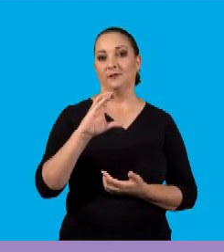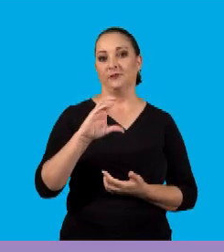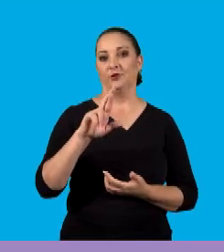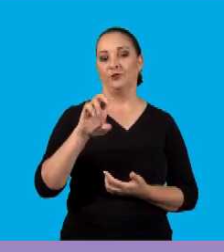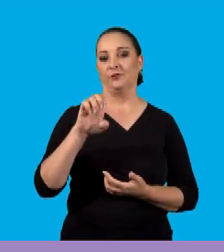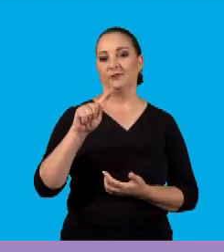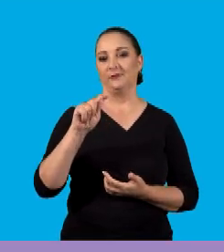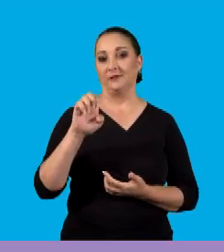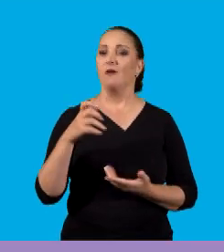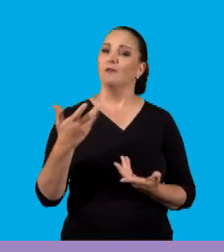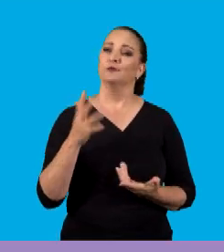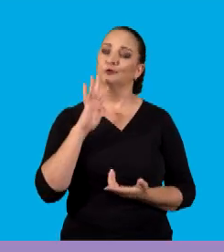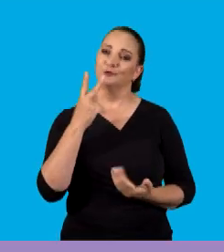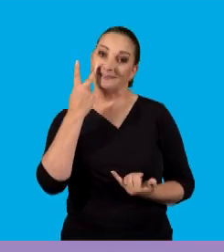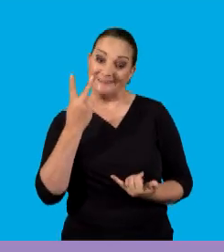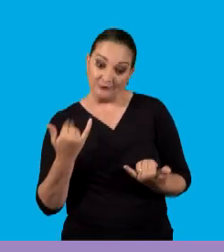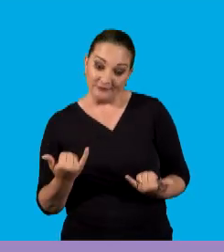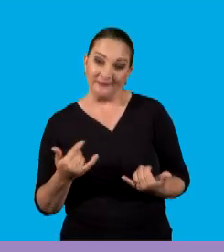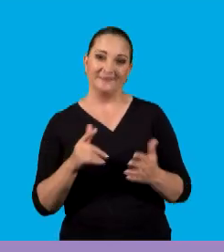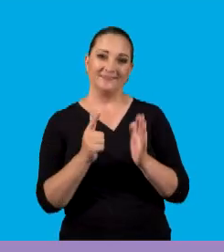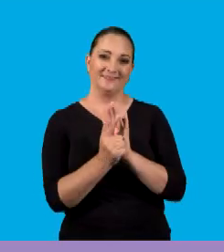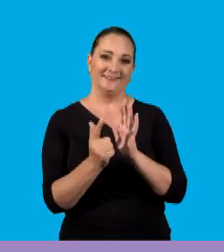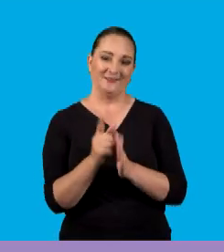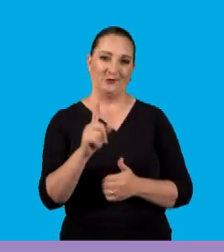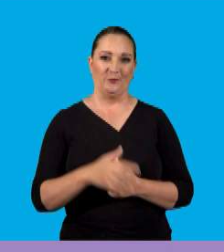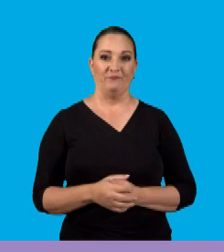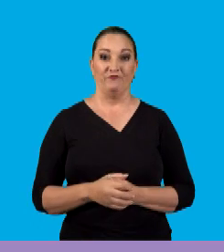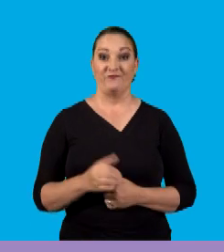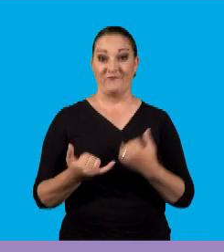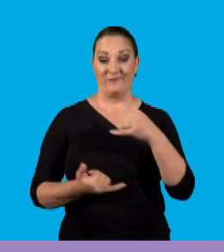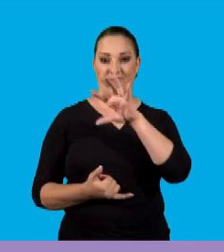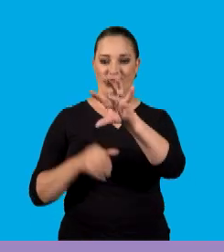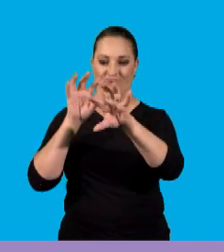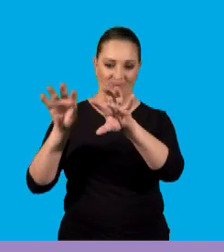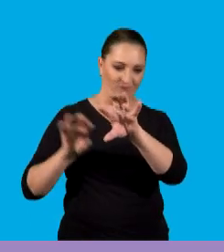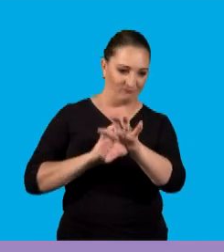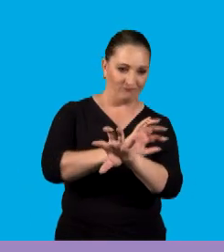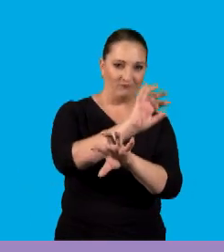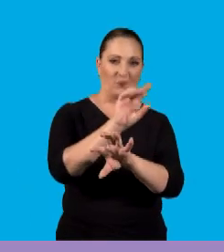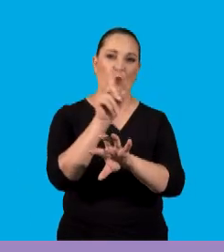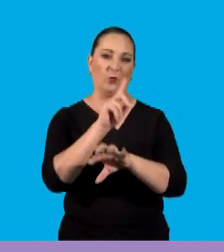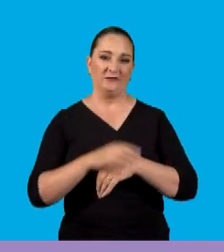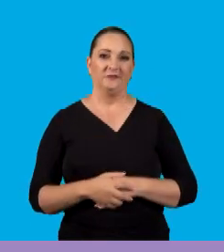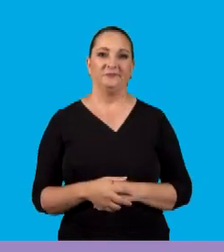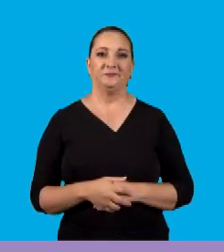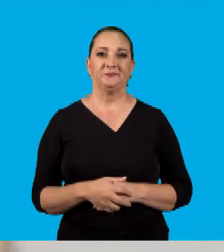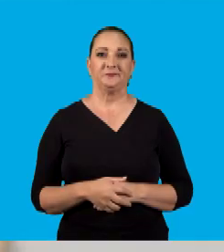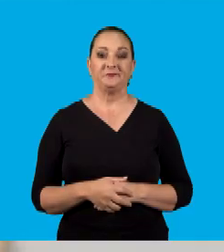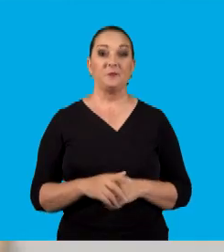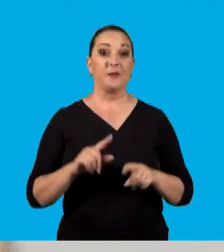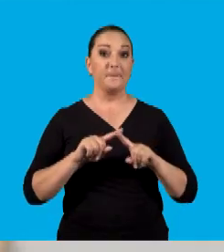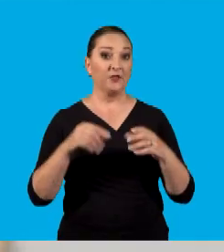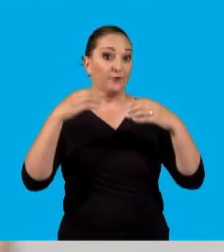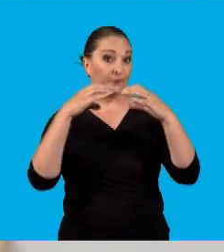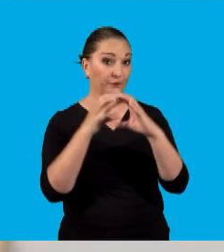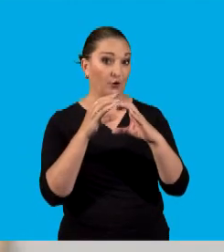or discrete. So that is what we are going to look at in today's lesson. Let's look at our concept map for